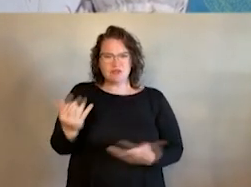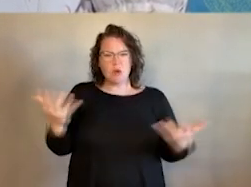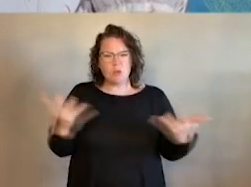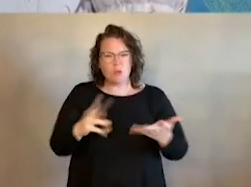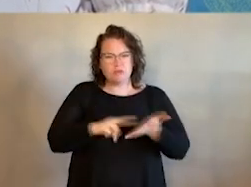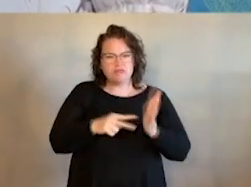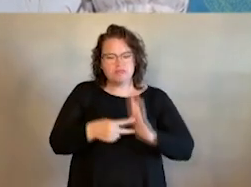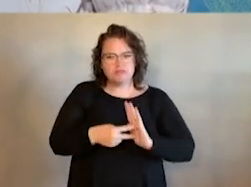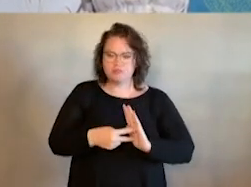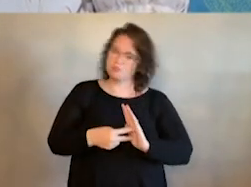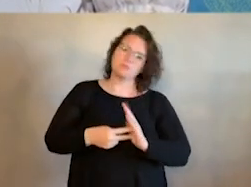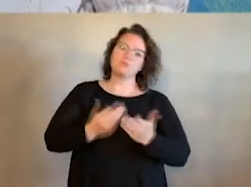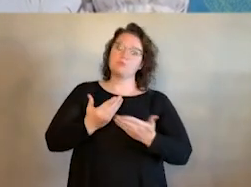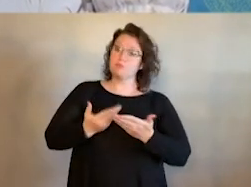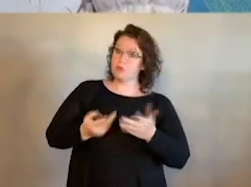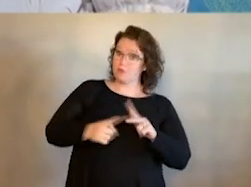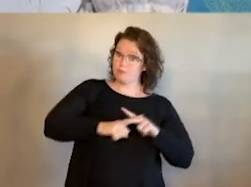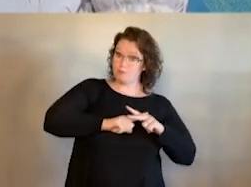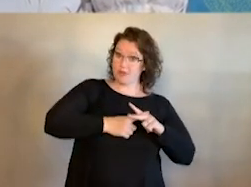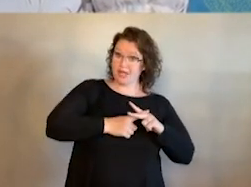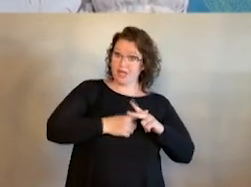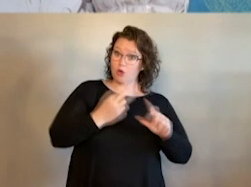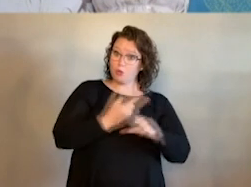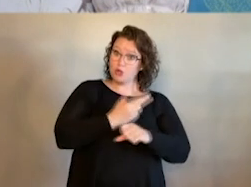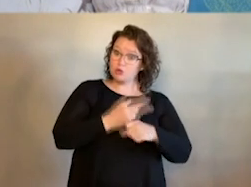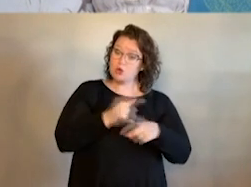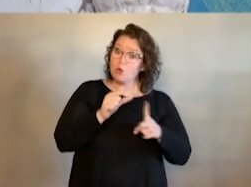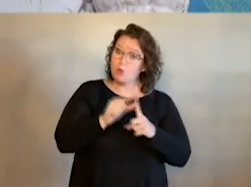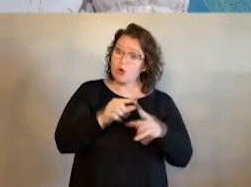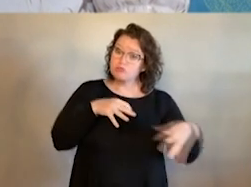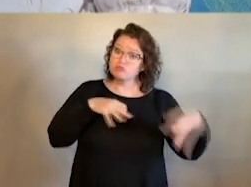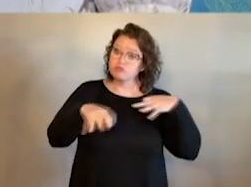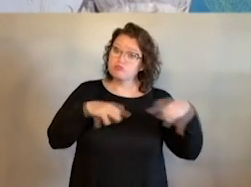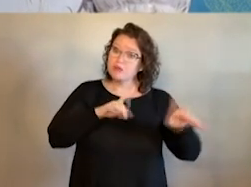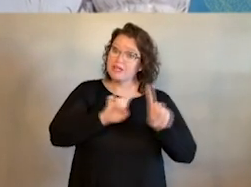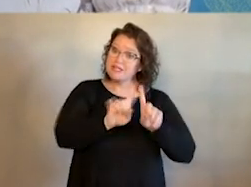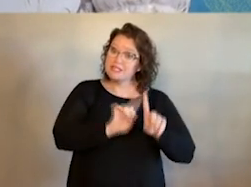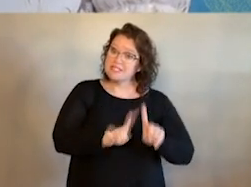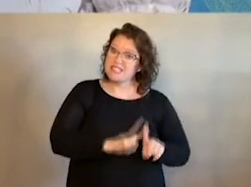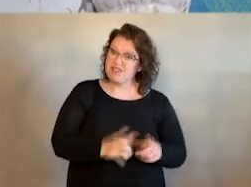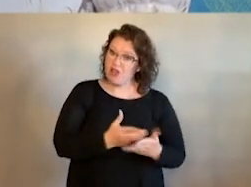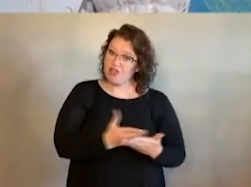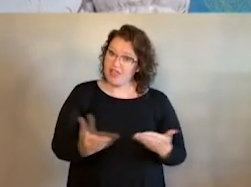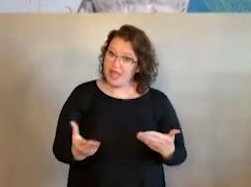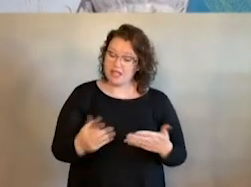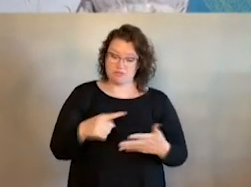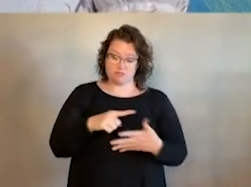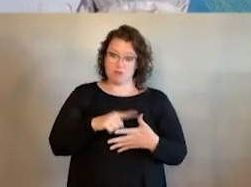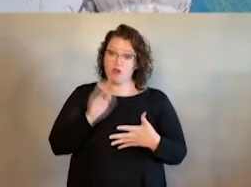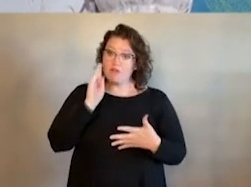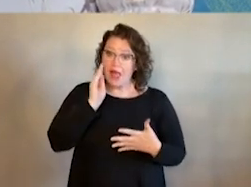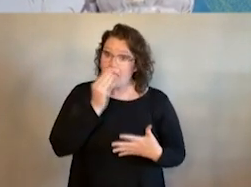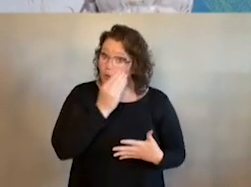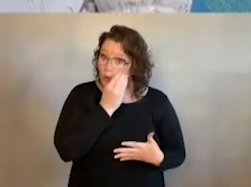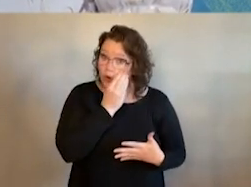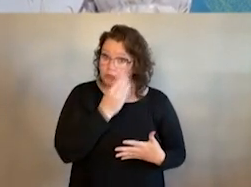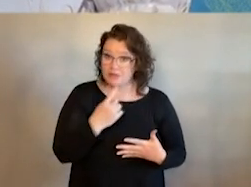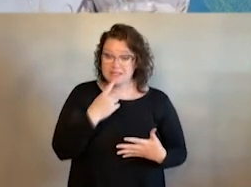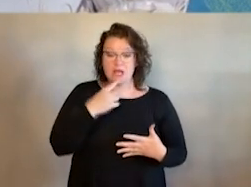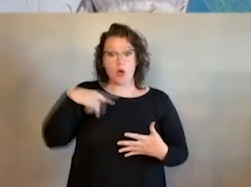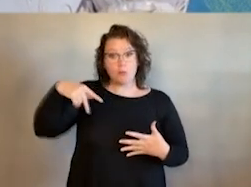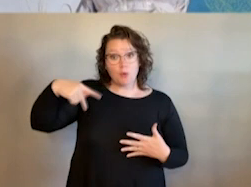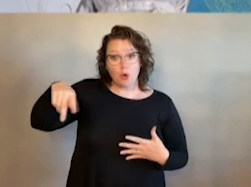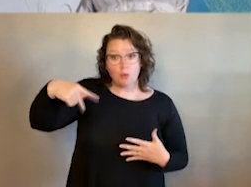in the beginning, we use adjectives, words to describe different items. So we talked about a flower. We said the flower